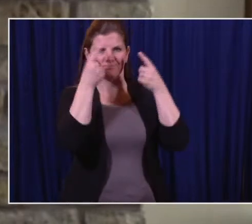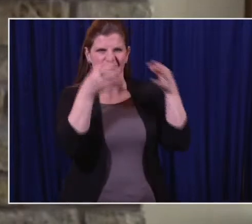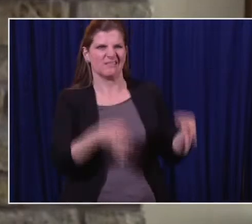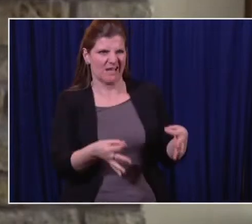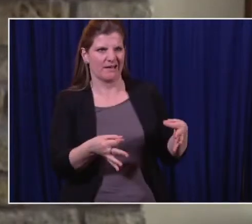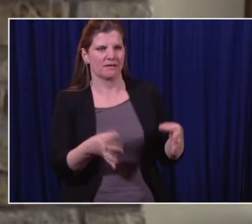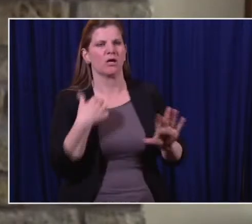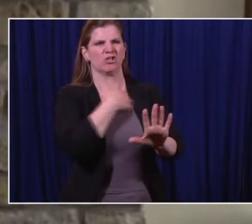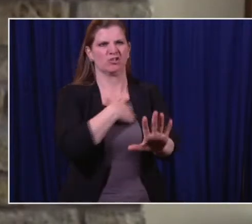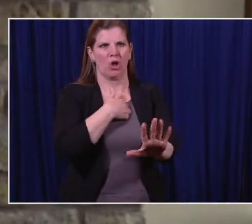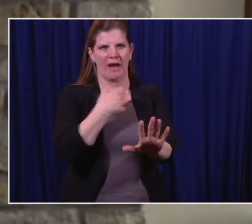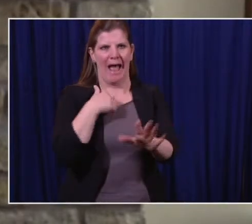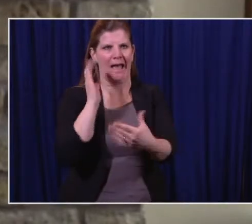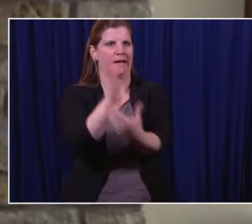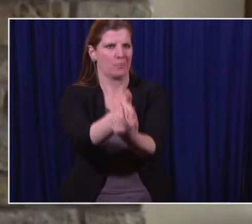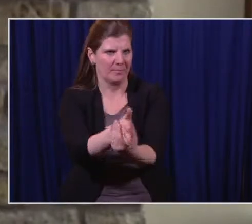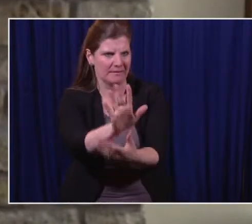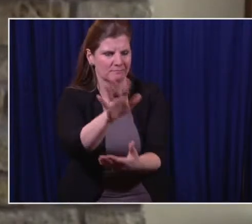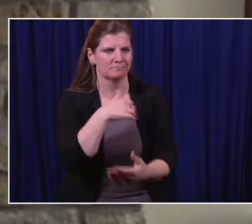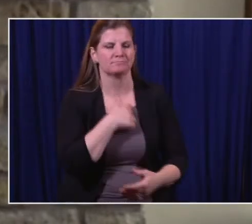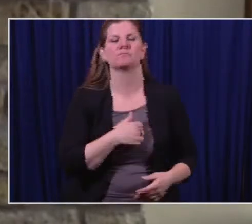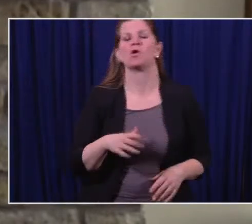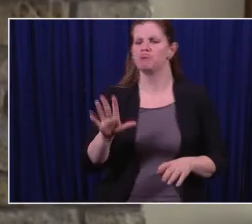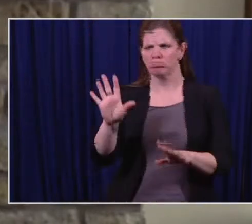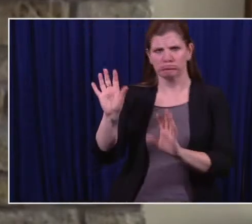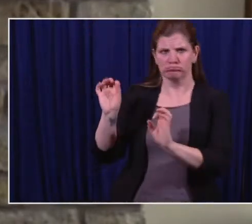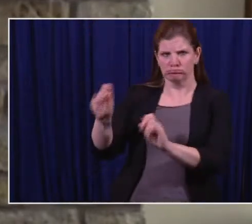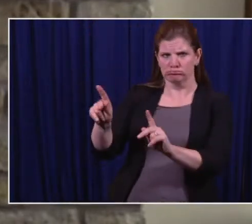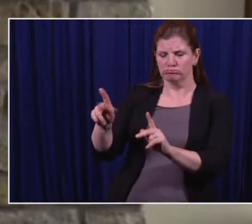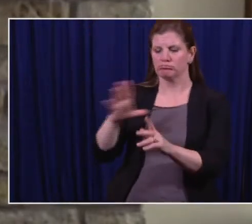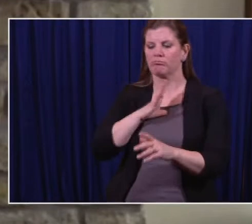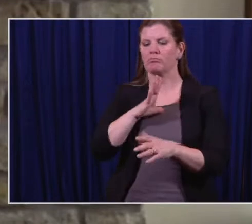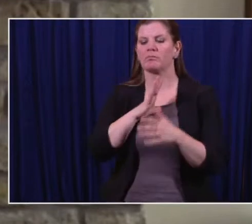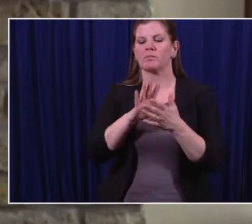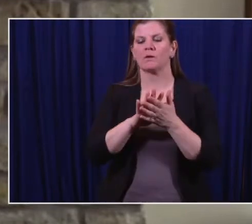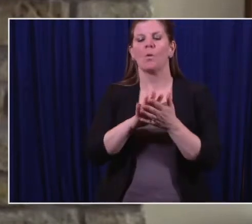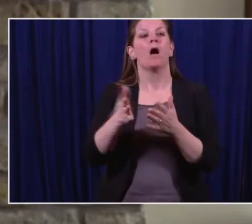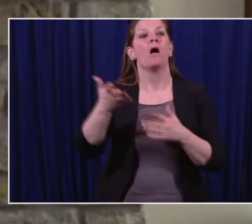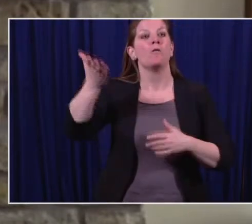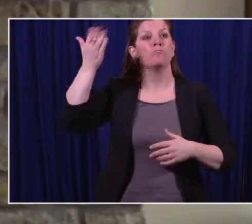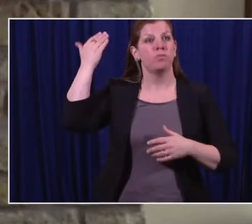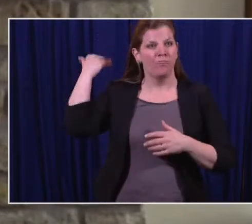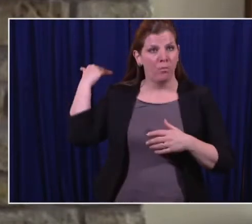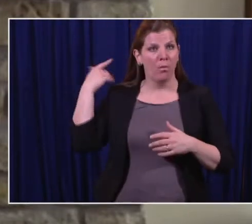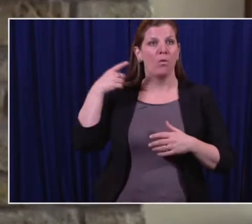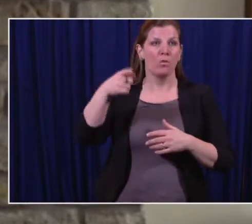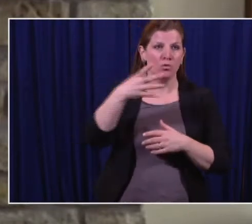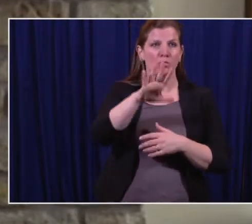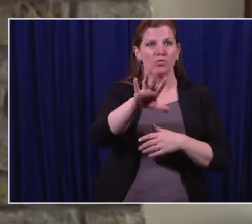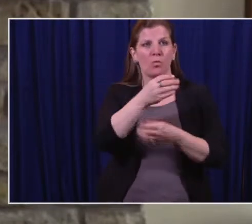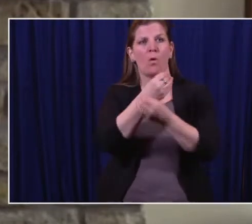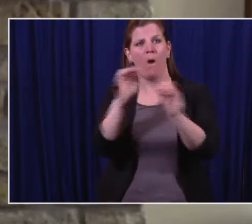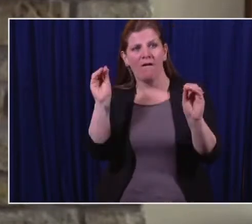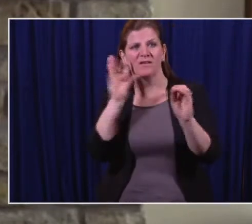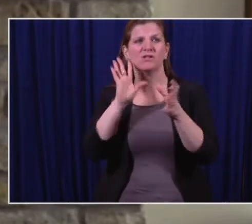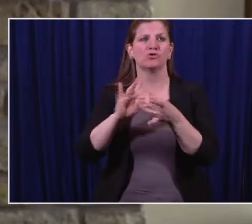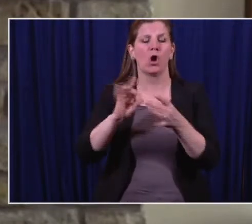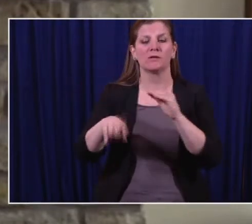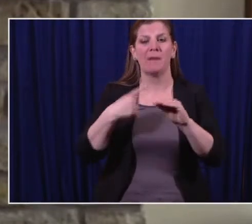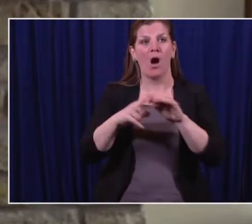I'm sorry to interrupt you. Go ahead. That's all right. You've talked in the past, and your administration has, about funeral directors and morticians.